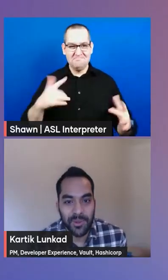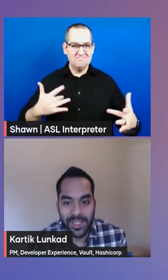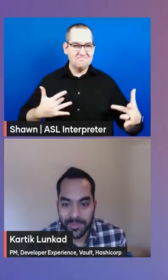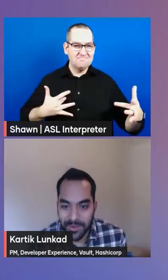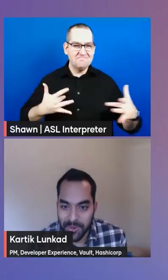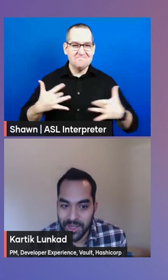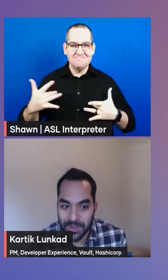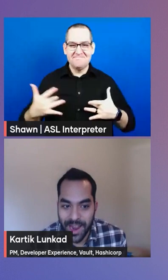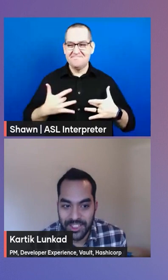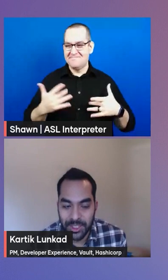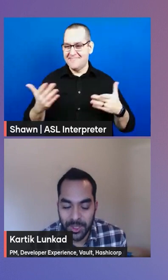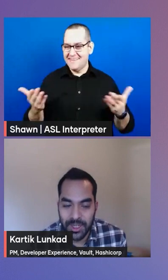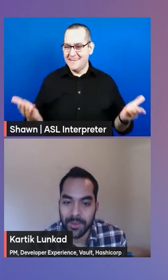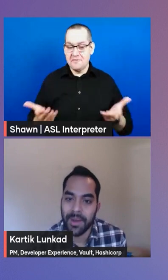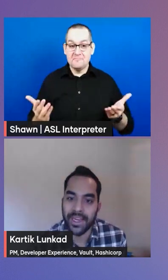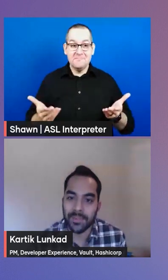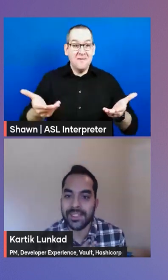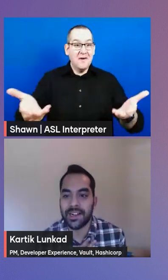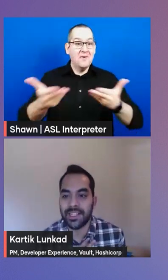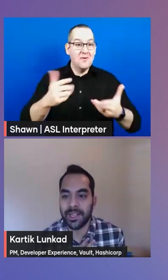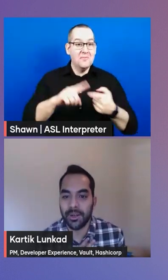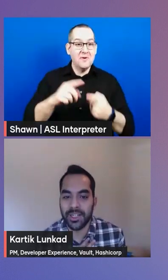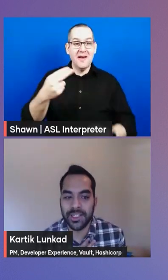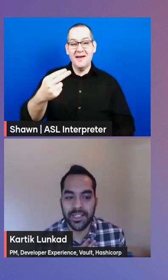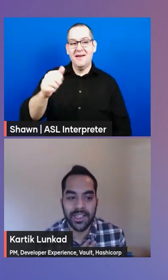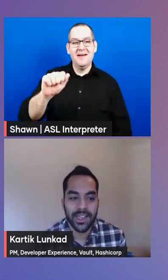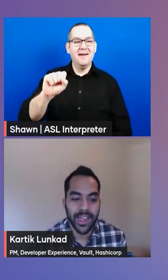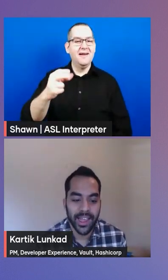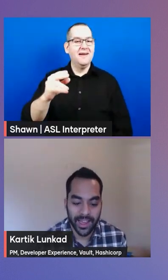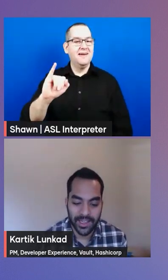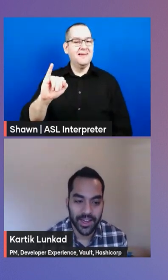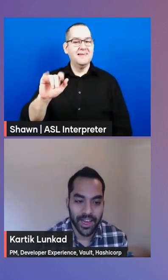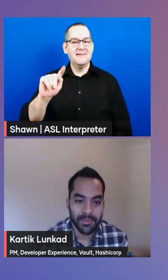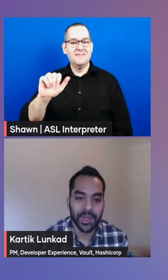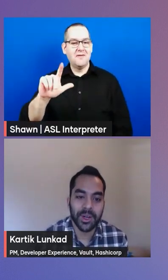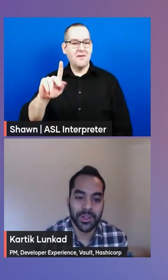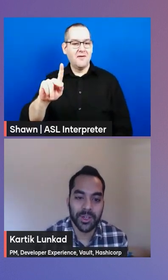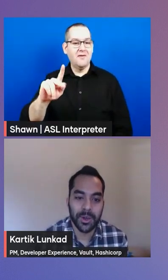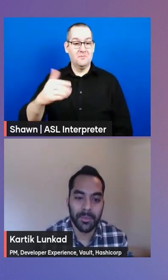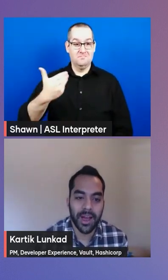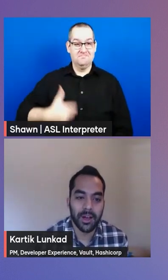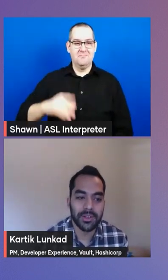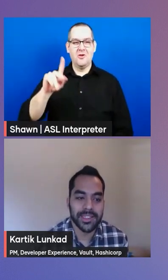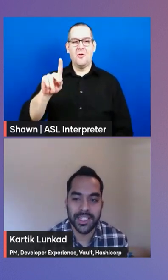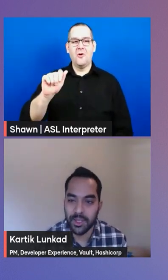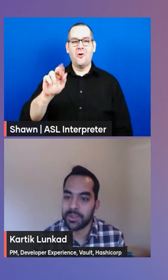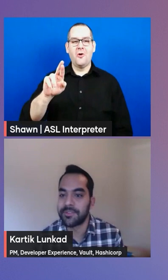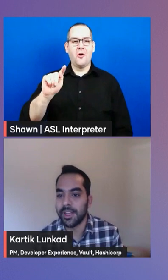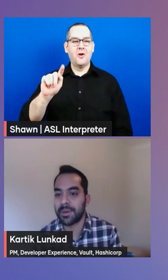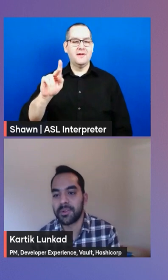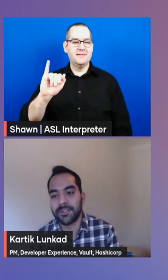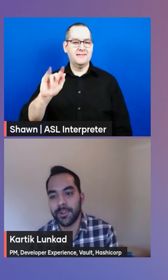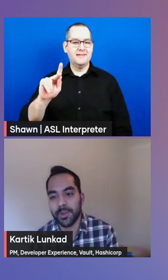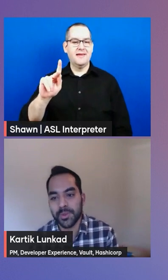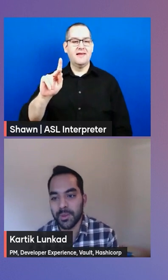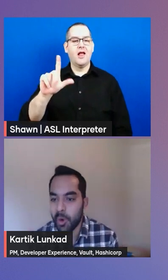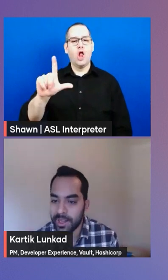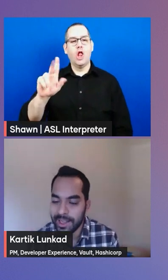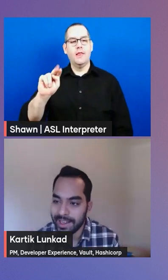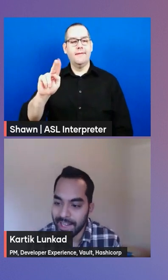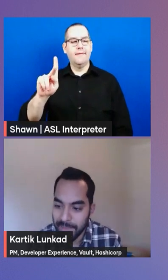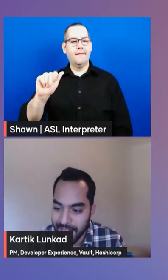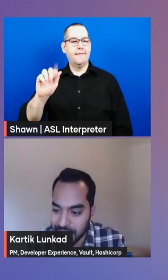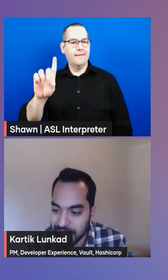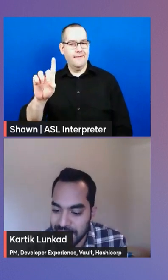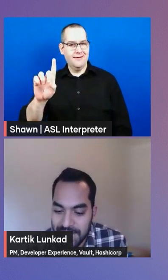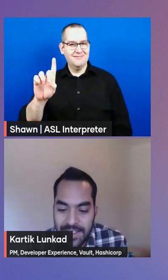I welcome everyone to Hashi Talk. My name is Karthik Lunkad, and today I'm going to talk to you about secure developer workflows with Vault